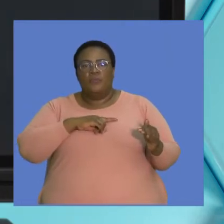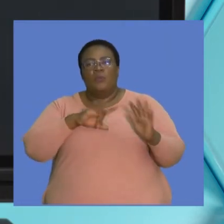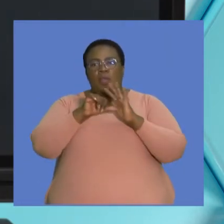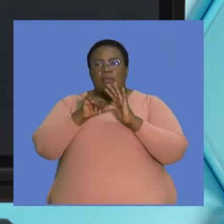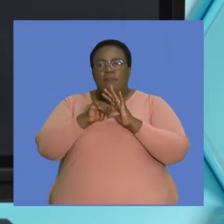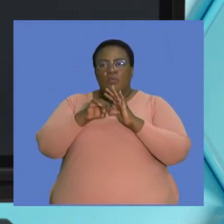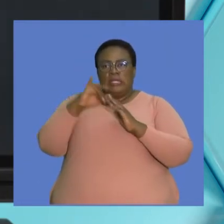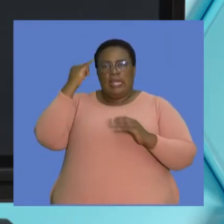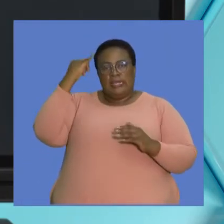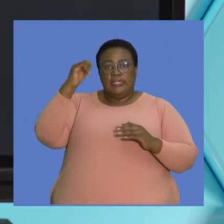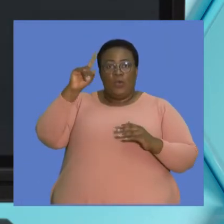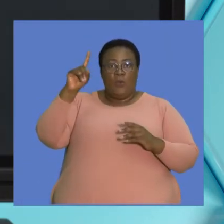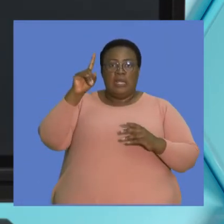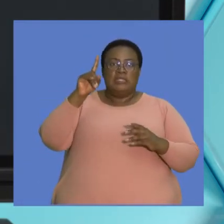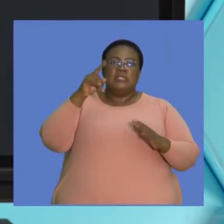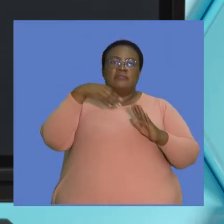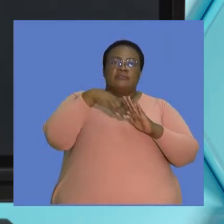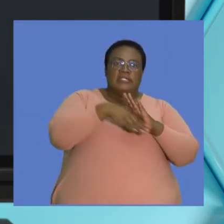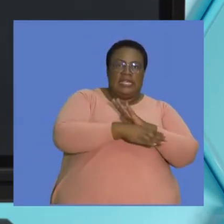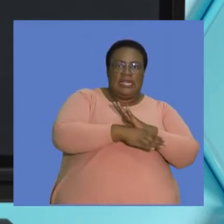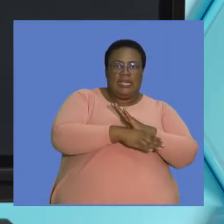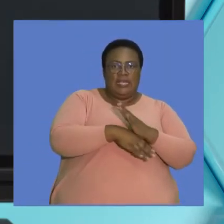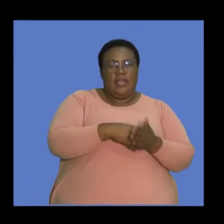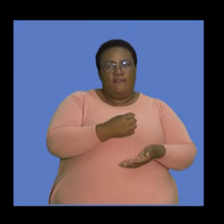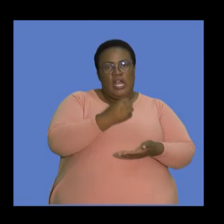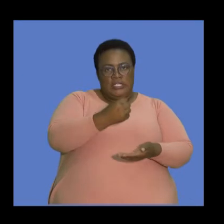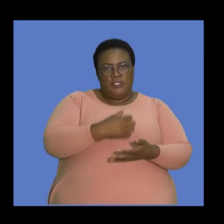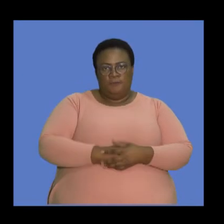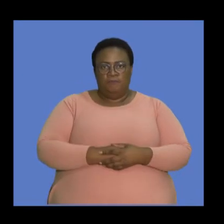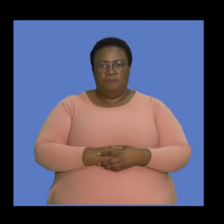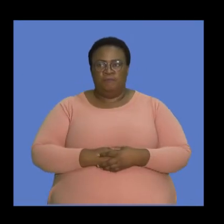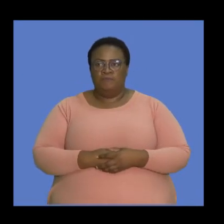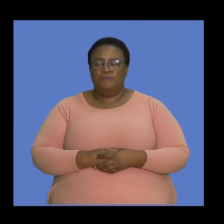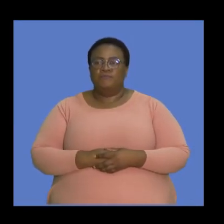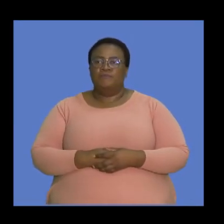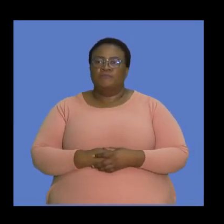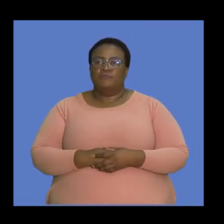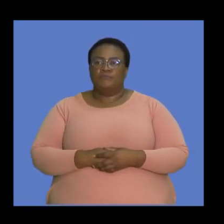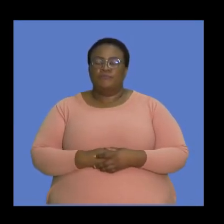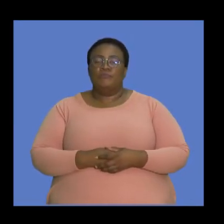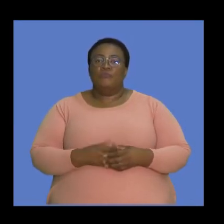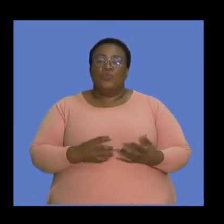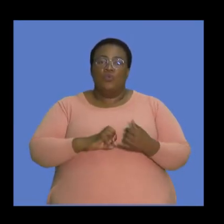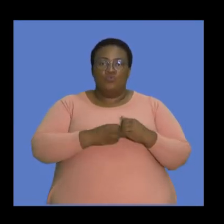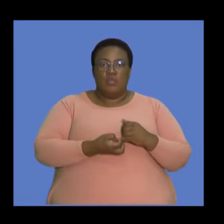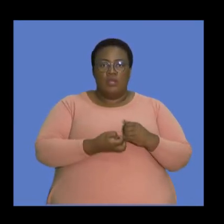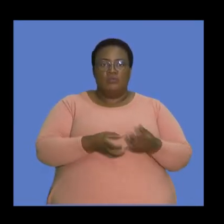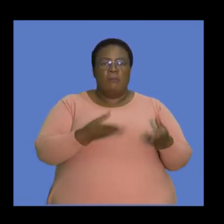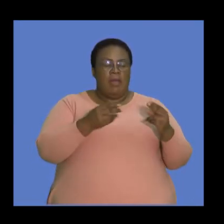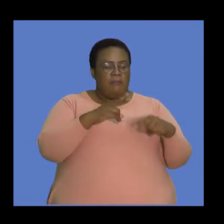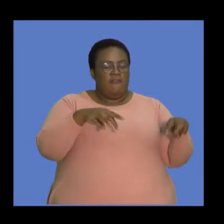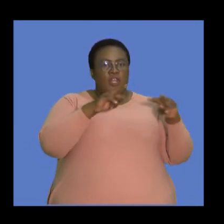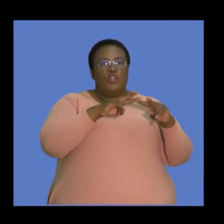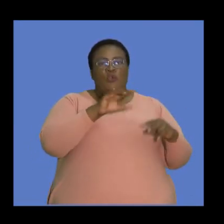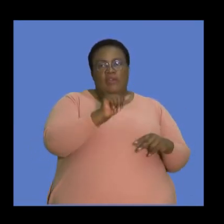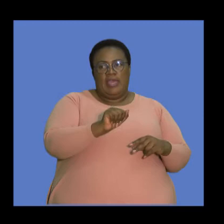for our big idea, which is sinking fund. So let's just try and perform this calculation and see what's happening here. Now we're trying